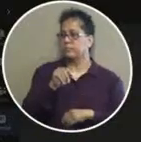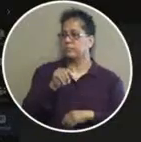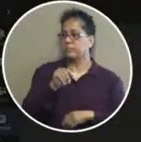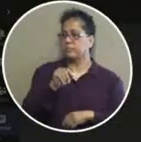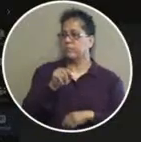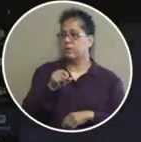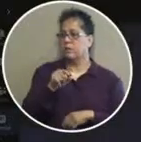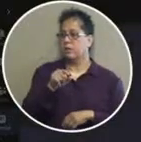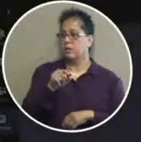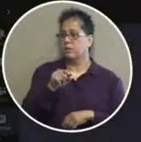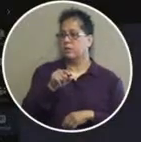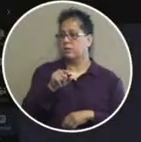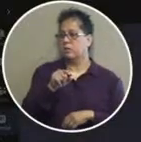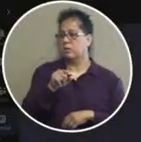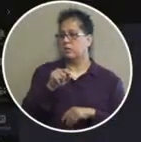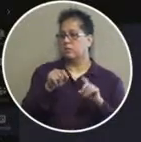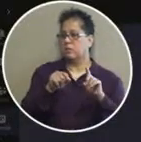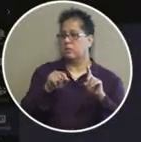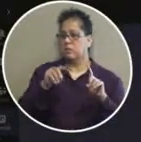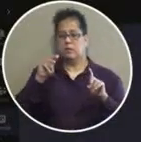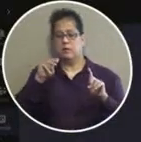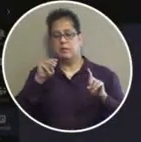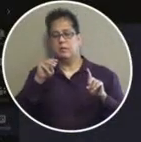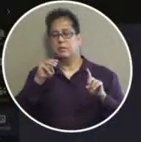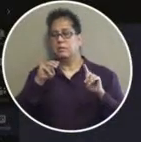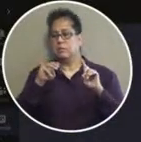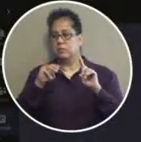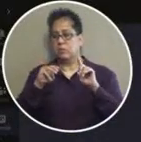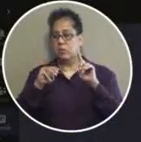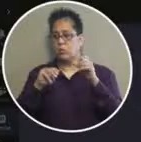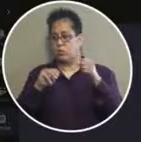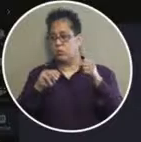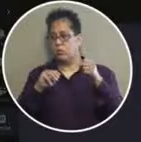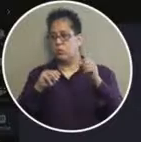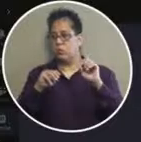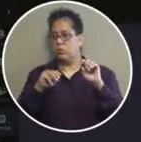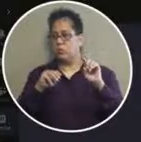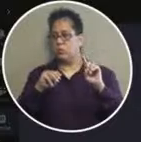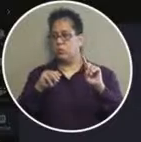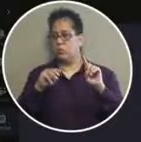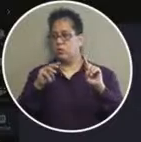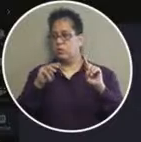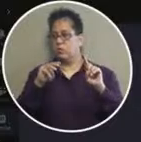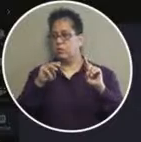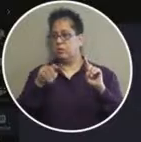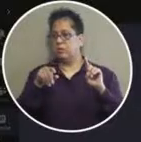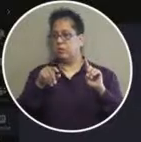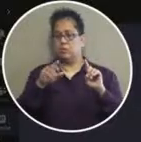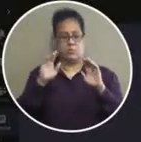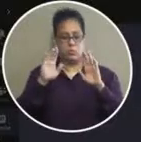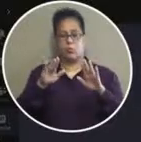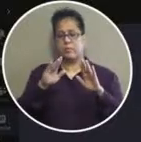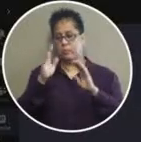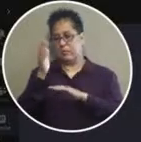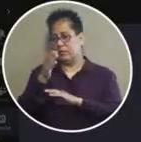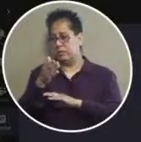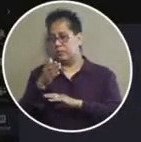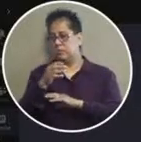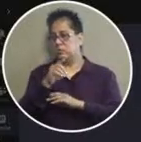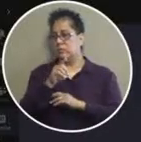Everybody did a great job. Mayor, this is Laura Cruz Acosta. How you doing, Dr. O? Great job, great presentation.